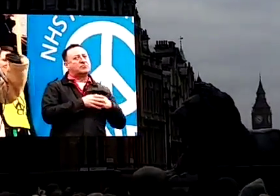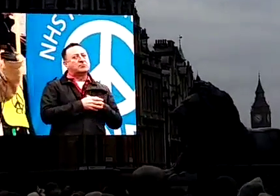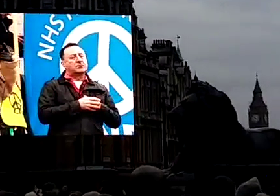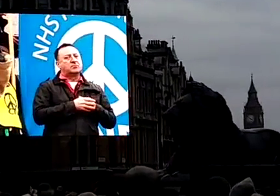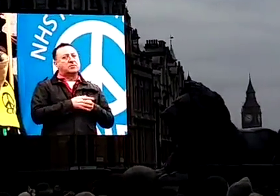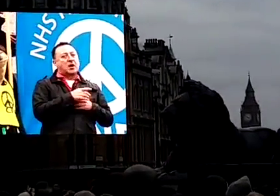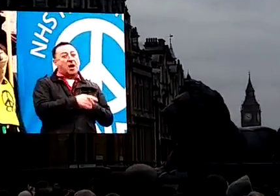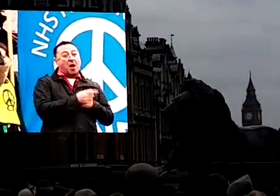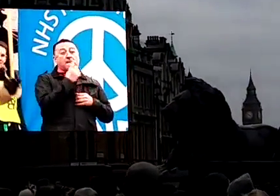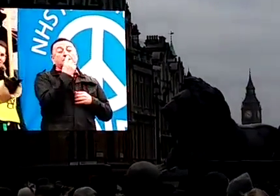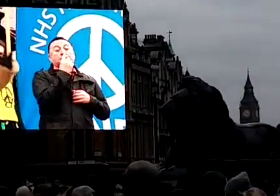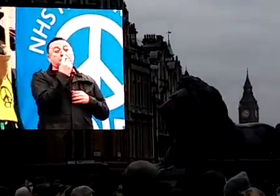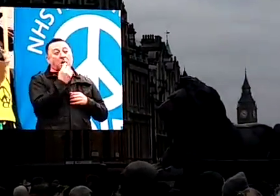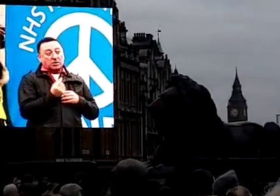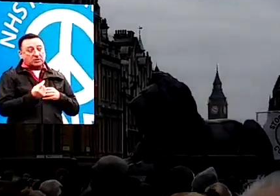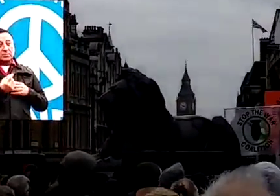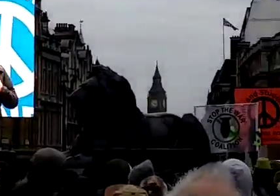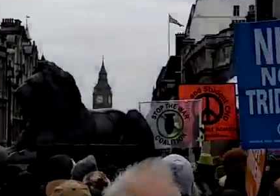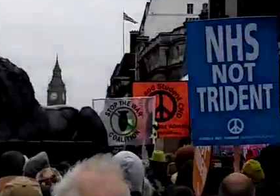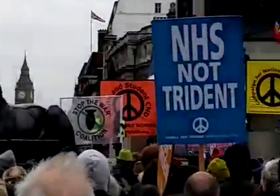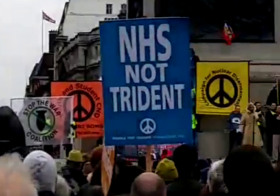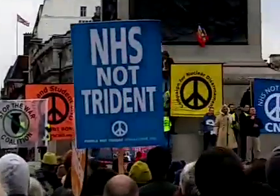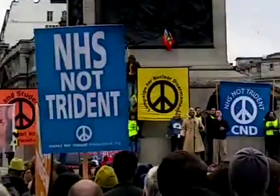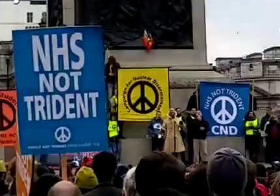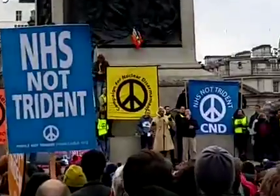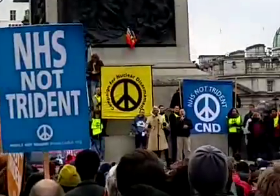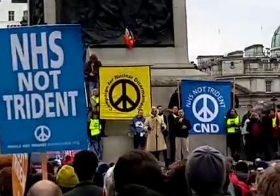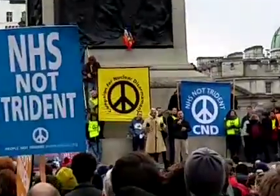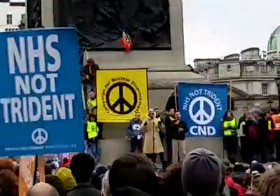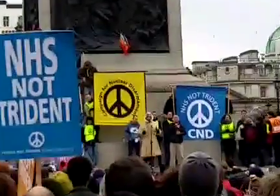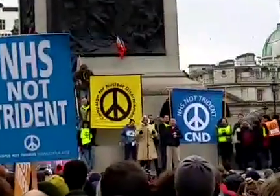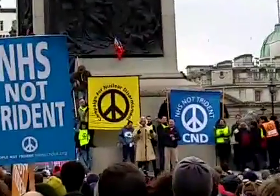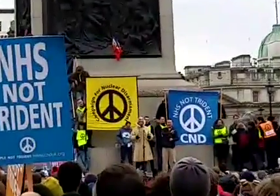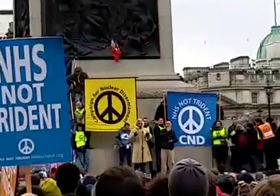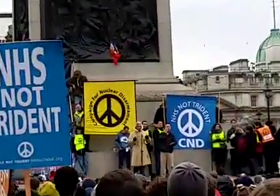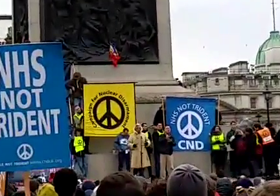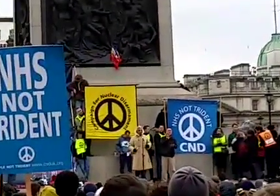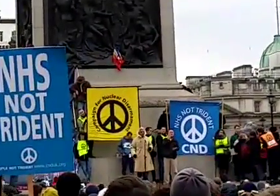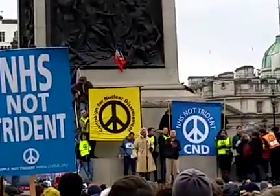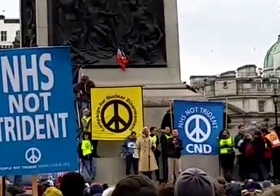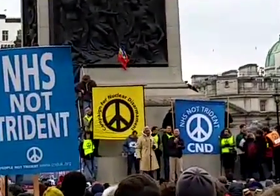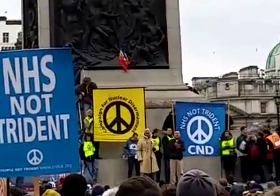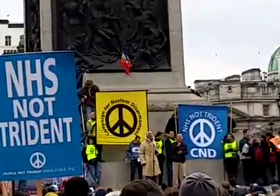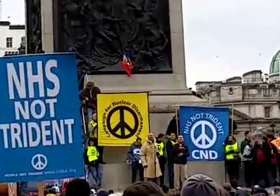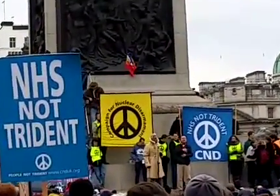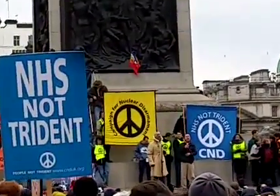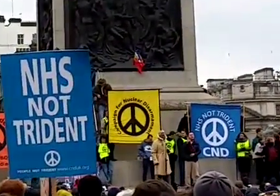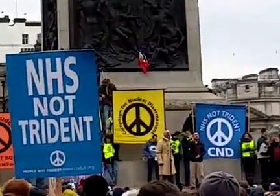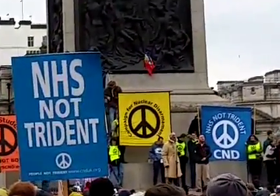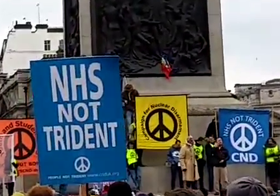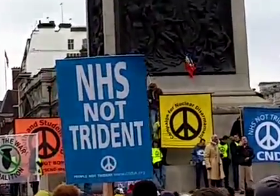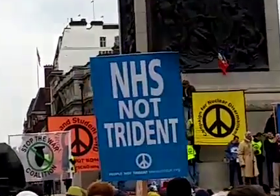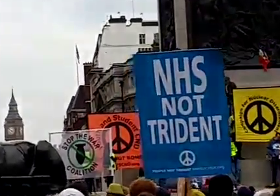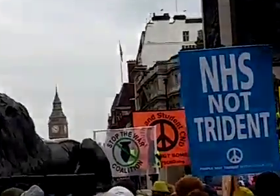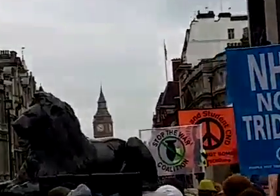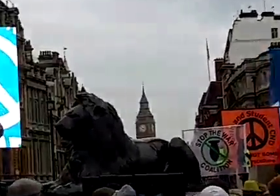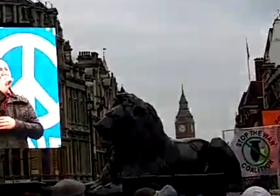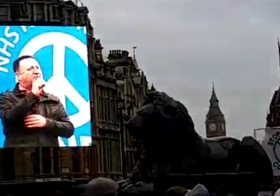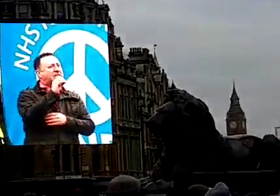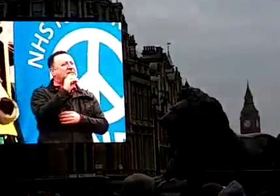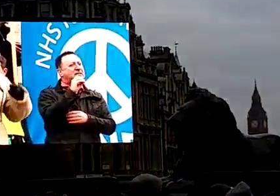there is a possibility that this demand that was first put up in the late